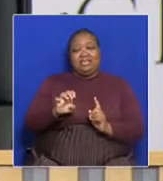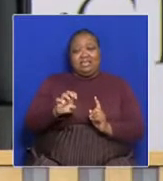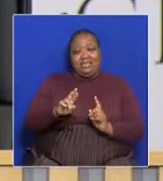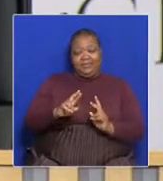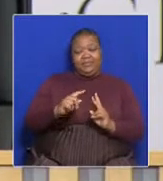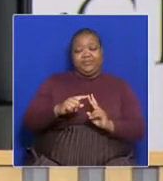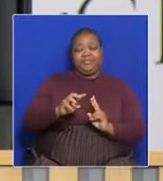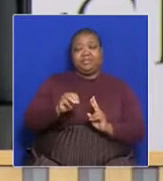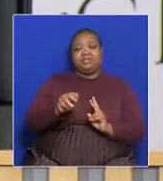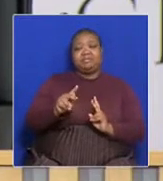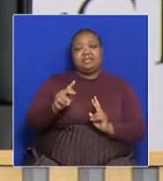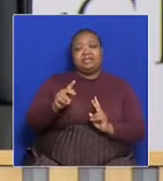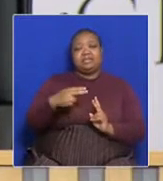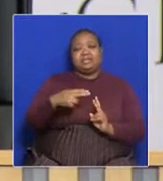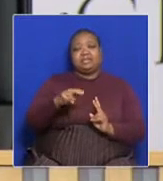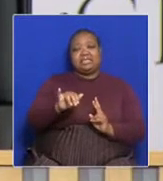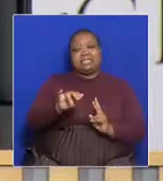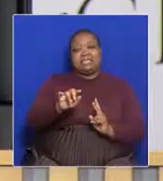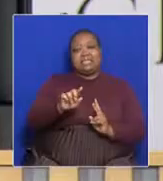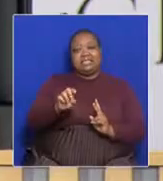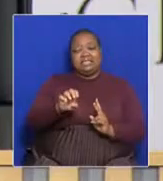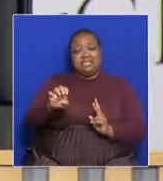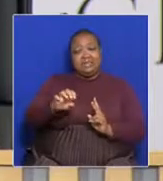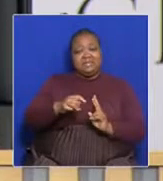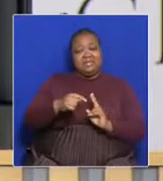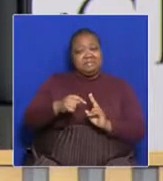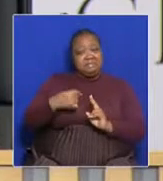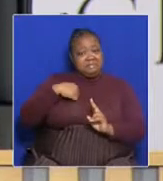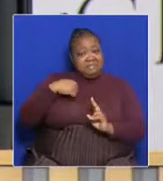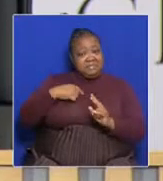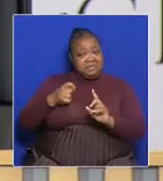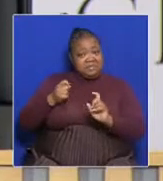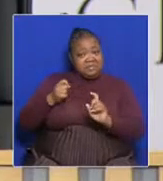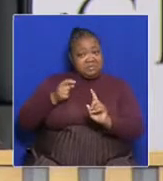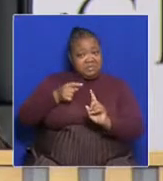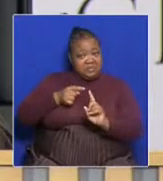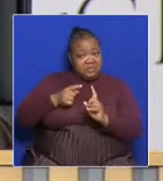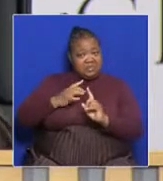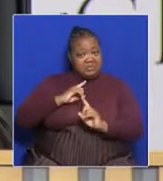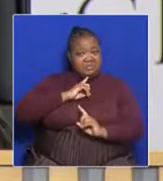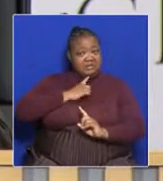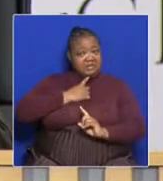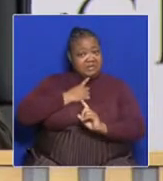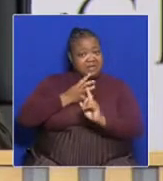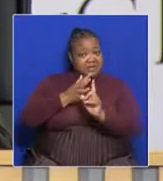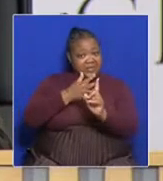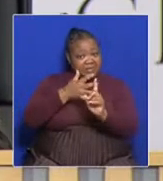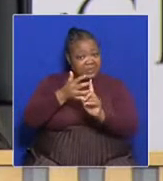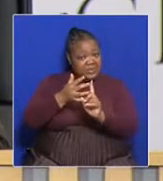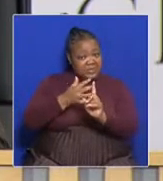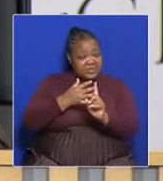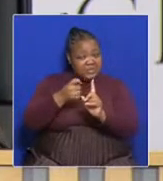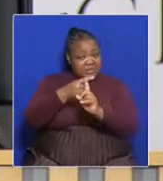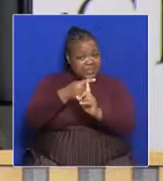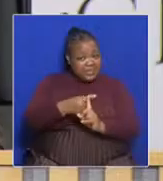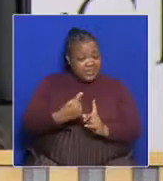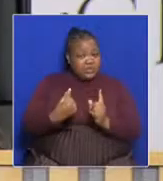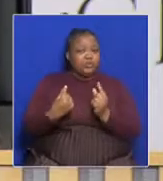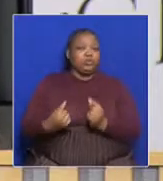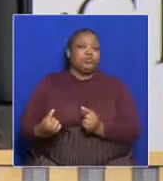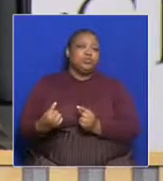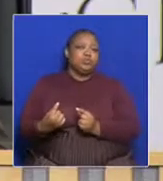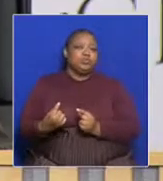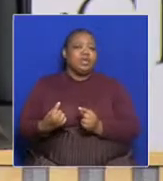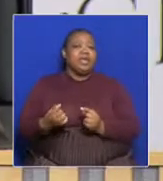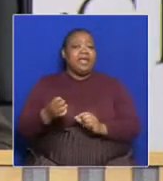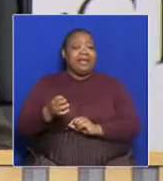of misleading or defeating or doing anything underhanded, that would have been reflected in those